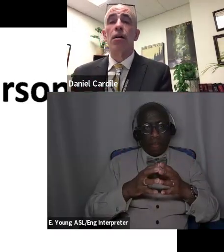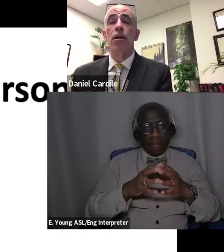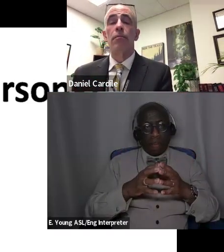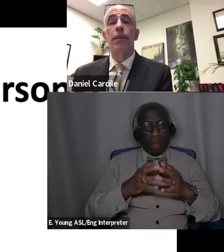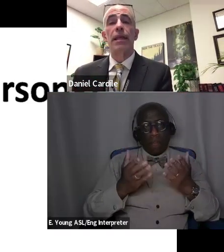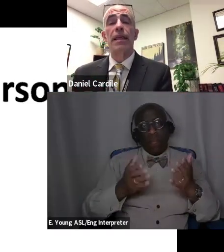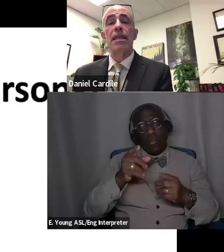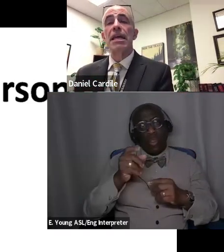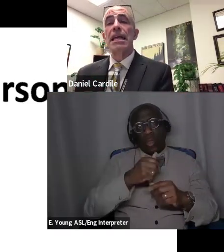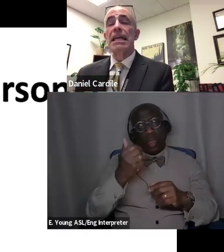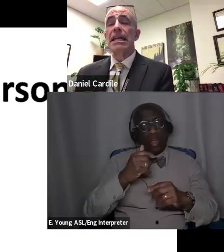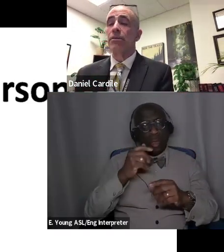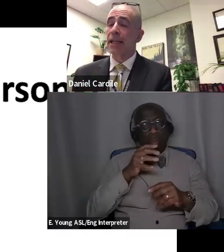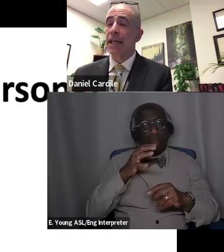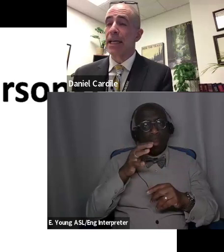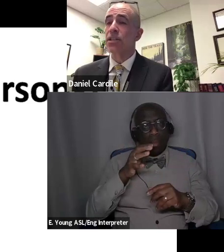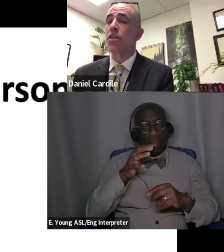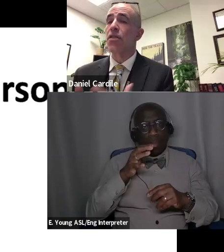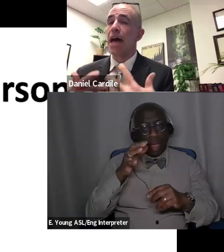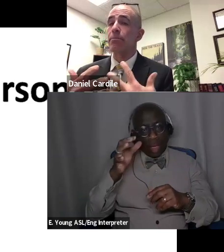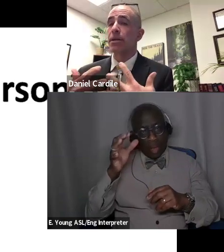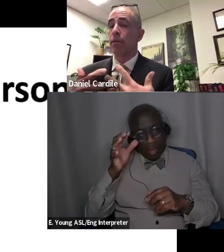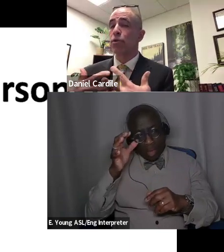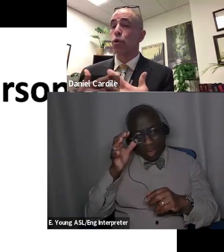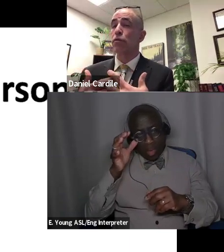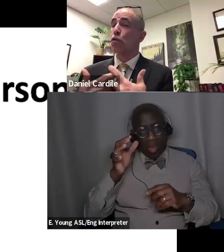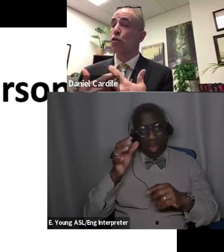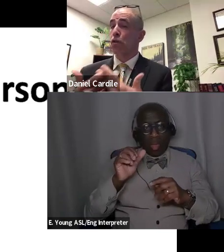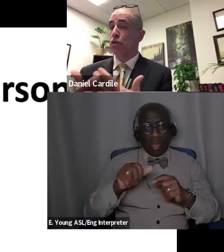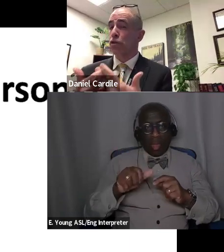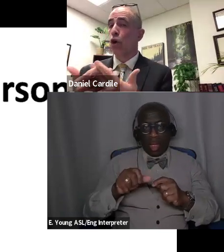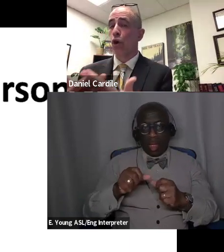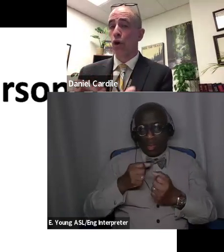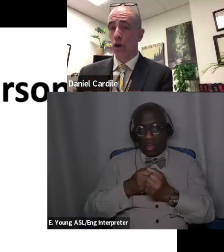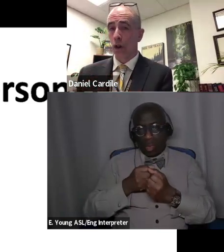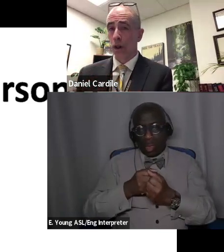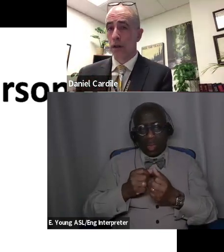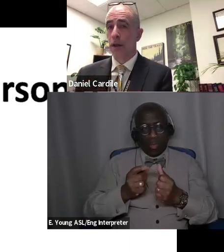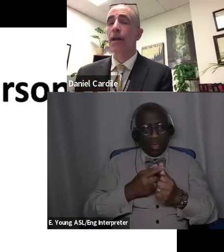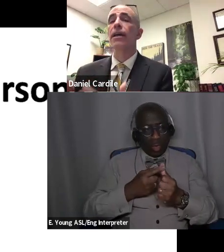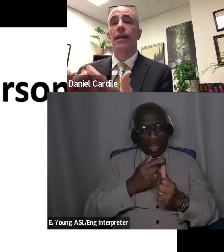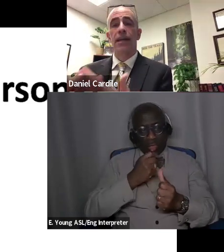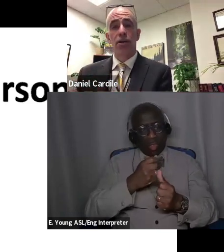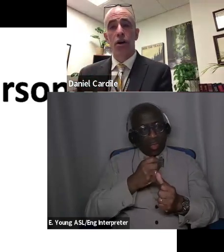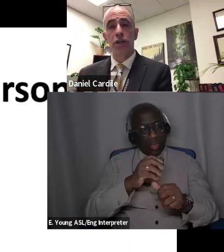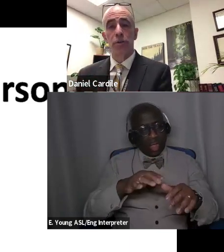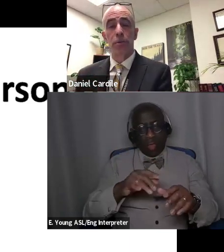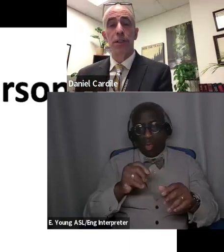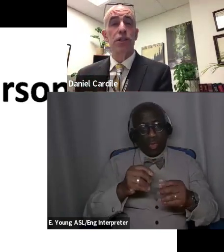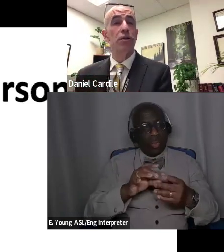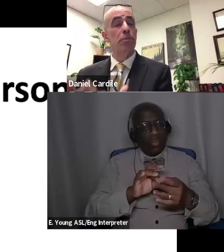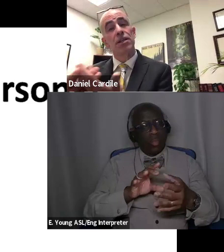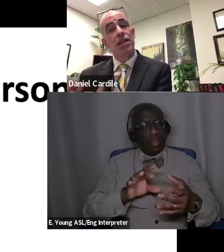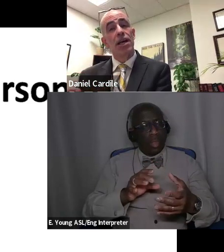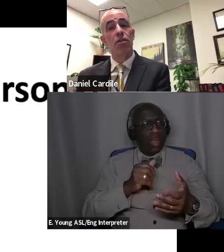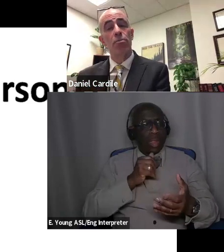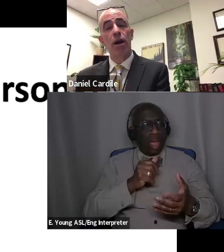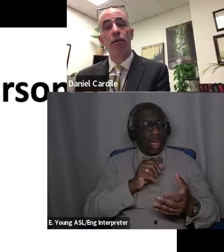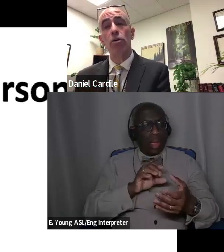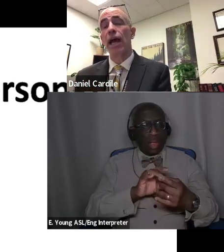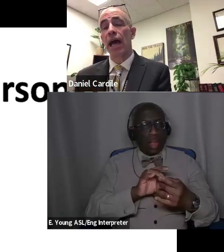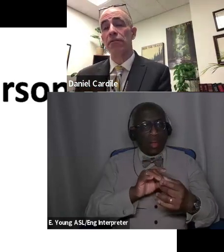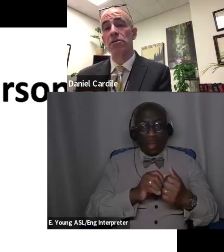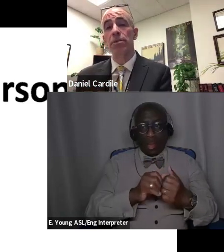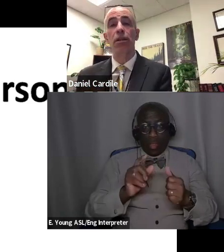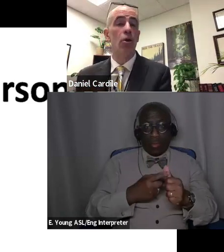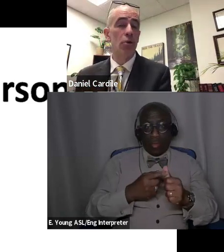touch. In that case, that becomes sort of your first hurdle in a guardianship petition, because that other